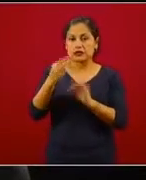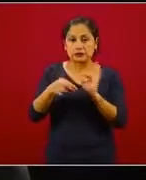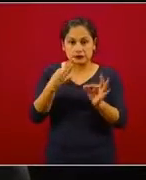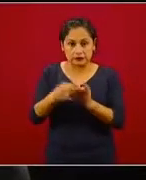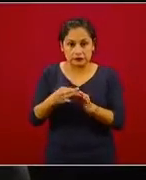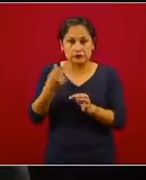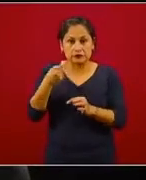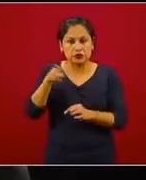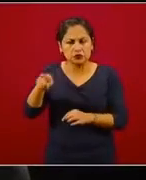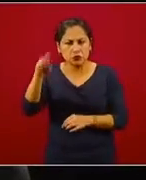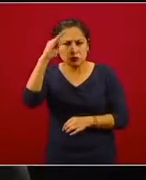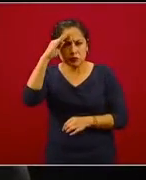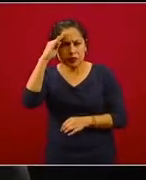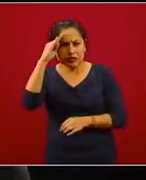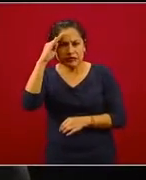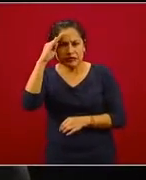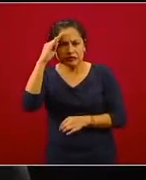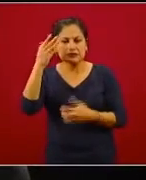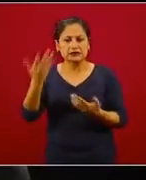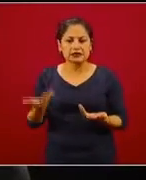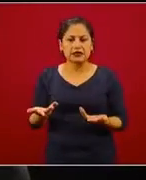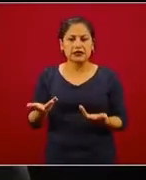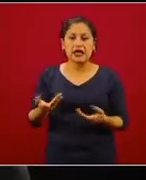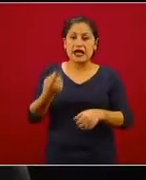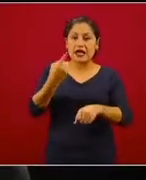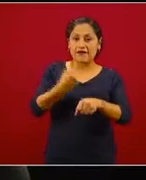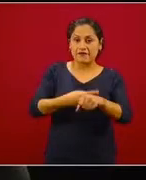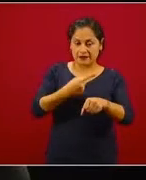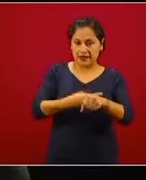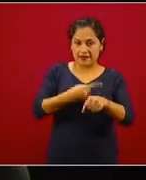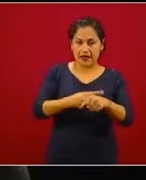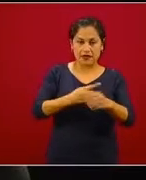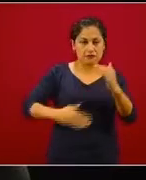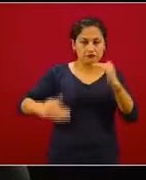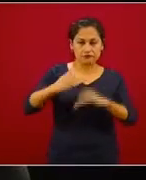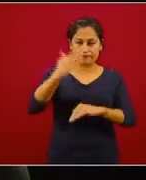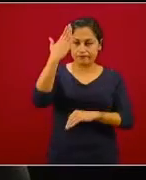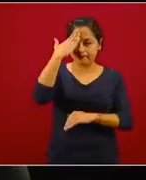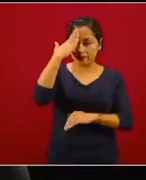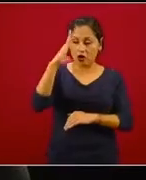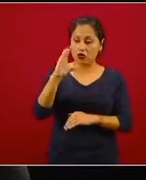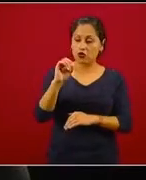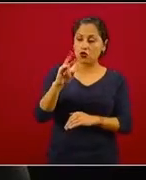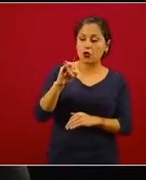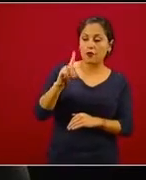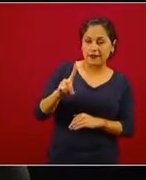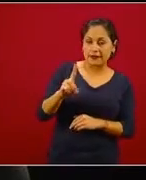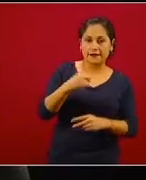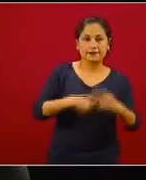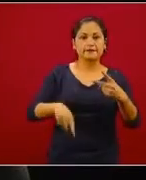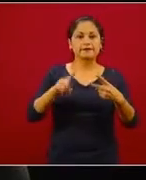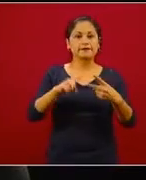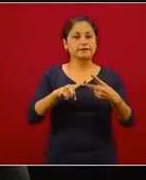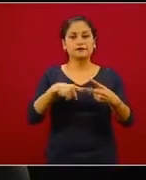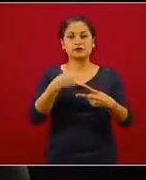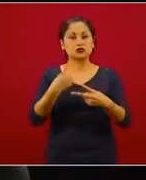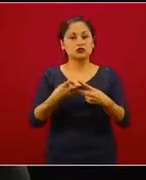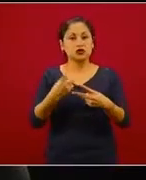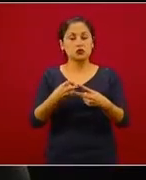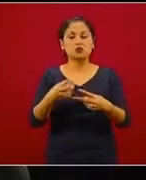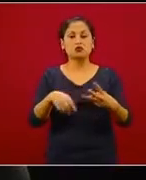know, maybe you don't have this information, but if you have an idea, I'd like you to share it with us. So what is the